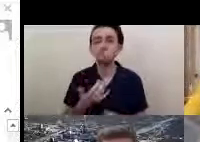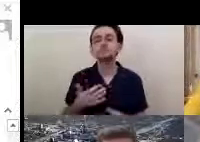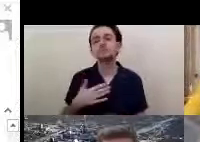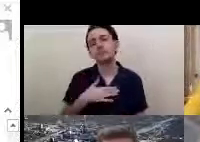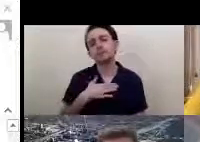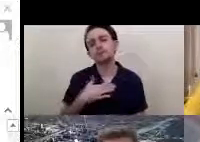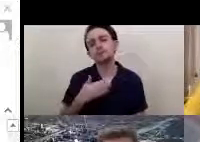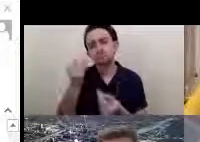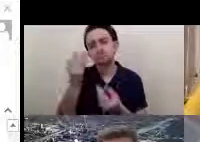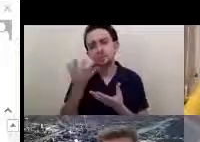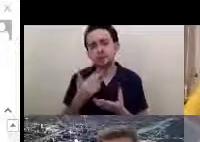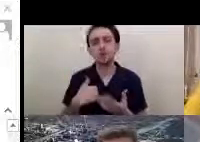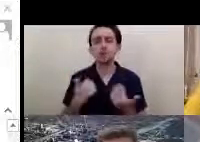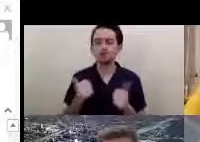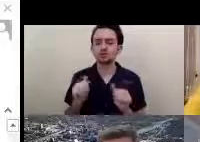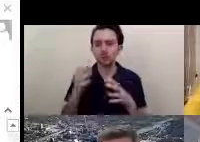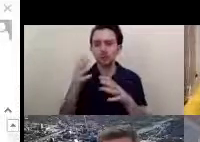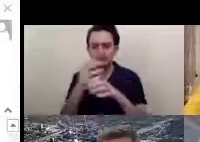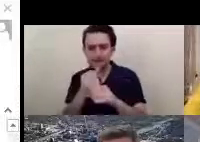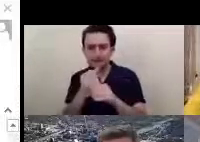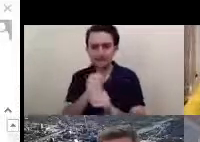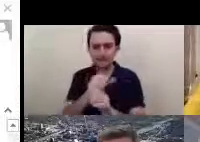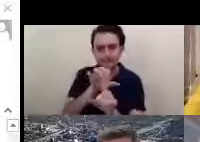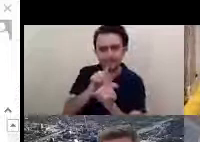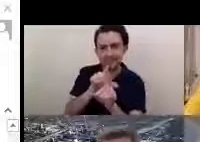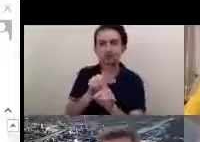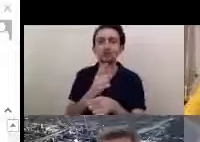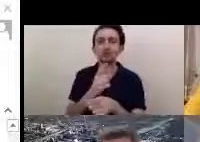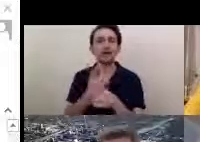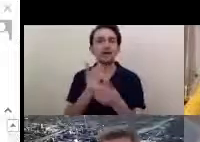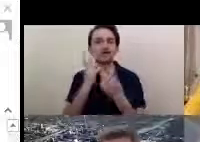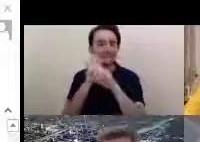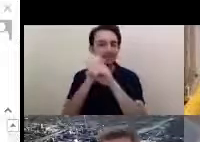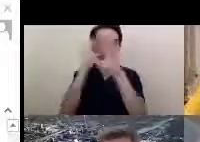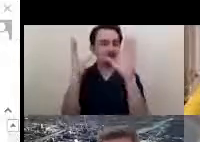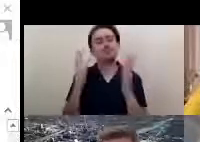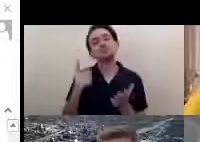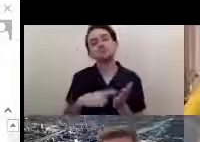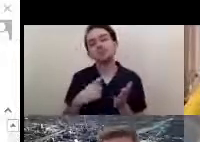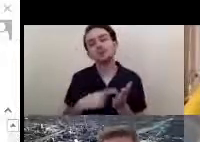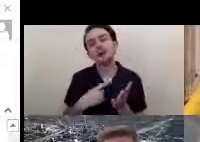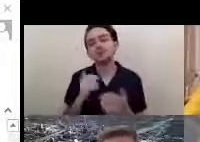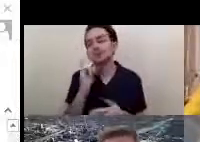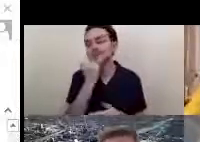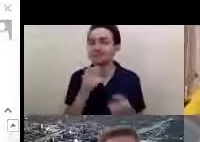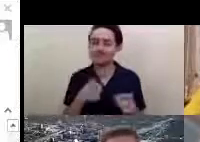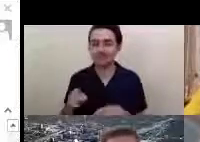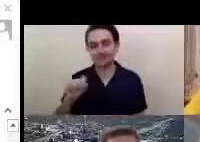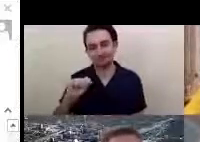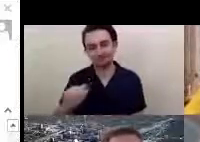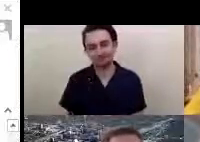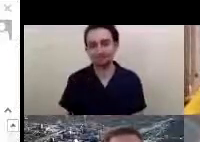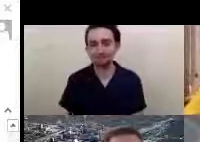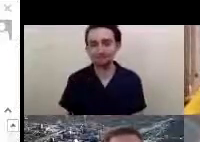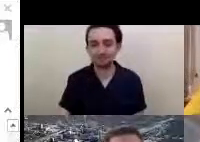kind of capture the vision, but understand that sometimes things are lost in translation. So year one